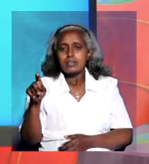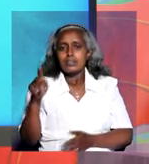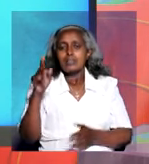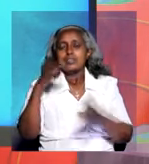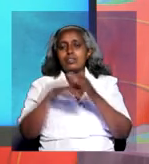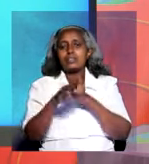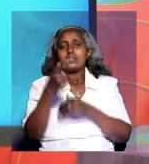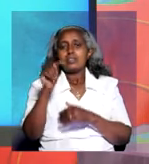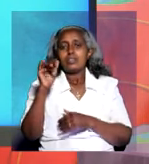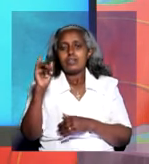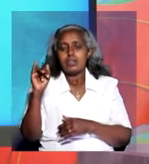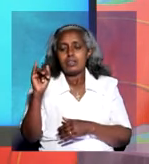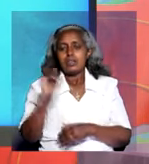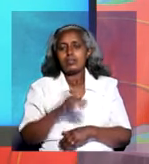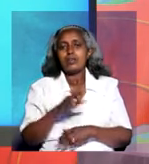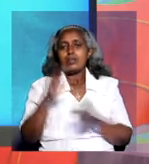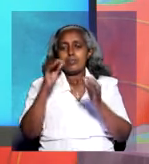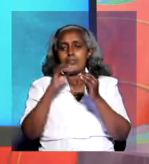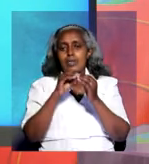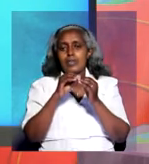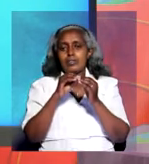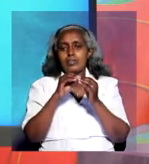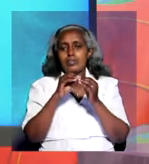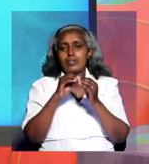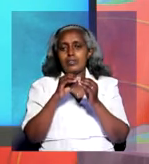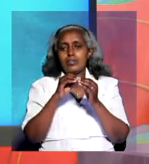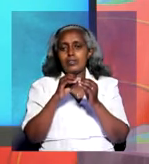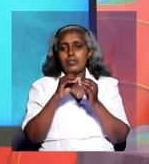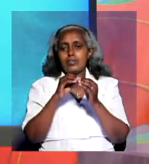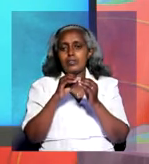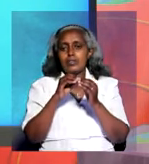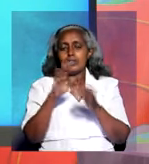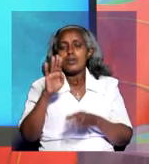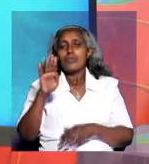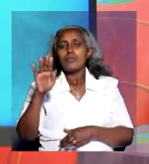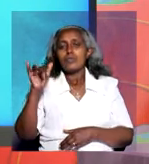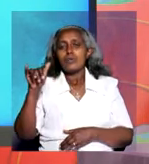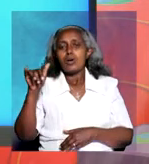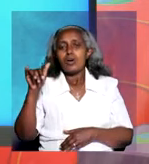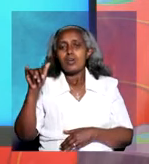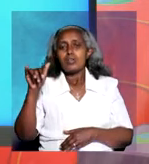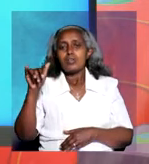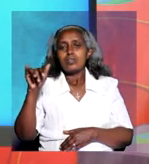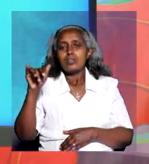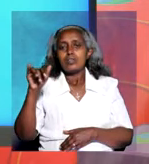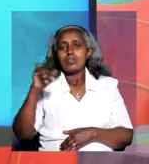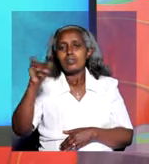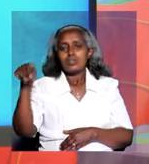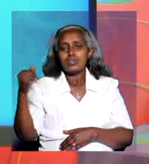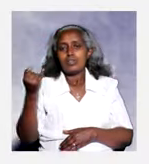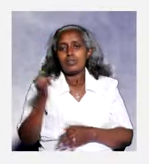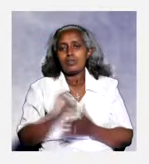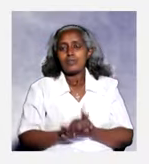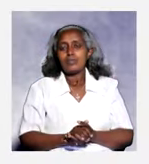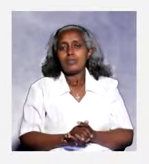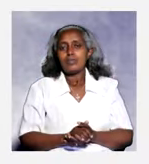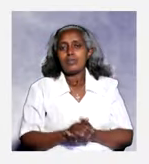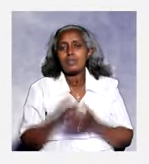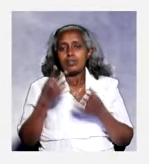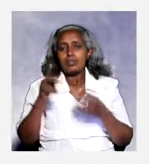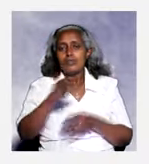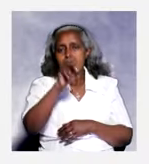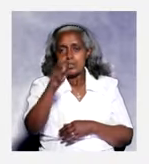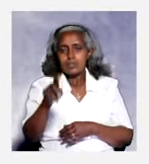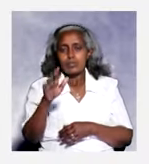in the I plus BY in the J. let me ask